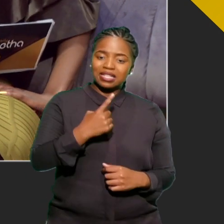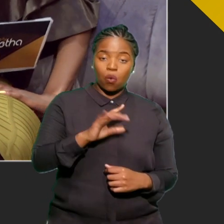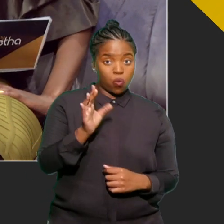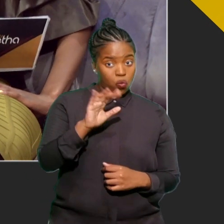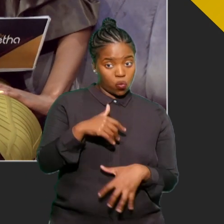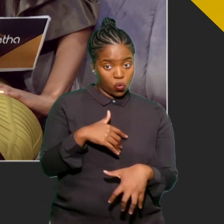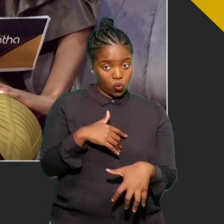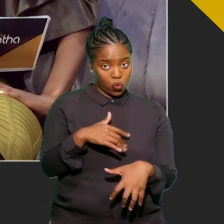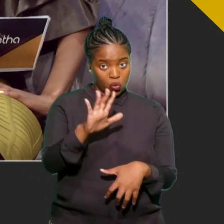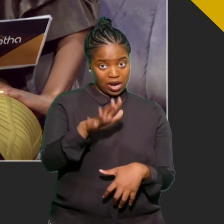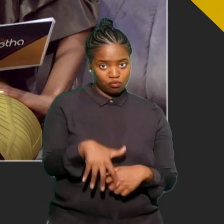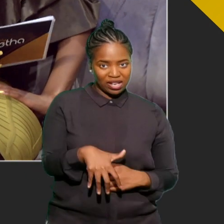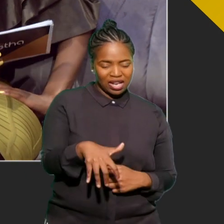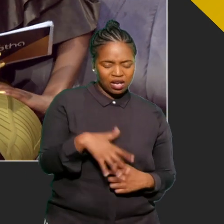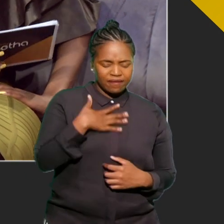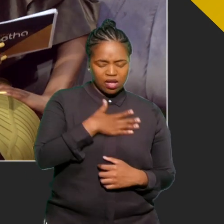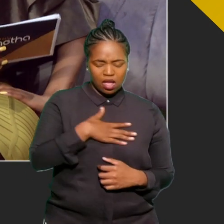but pregnant.